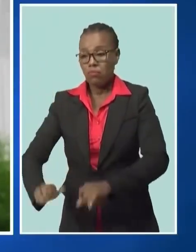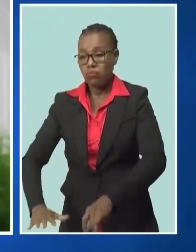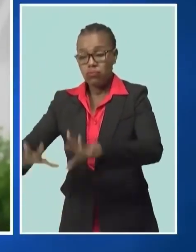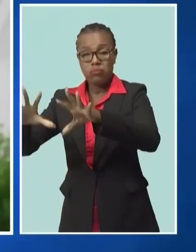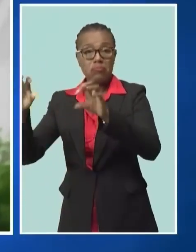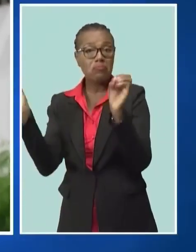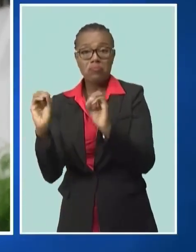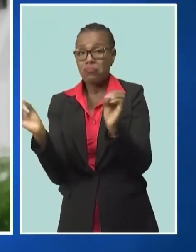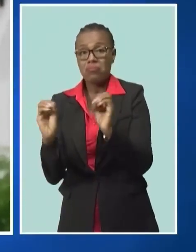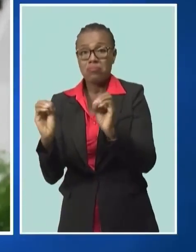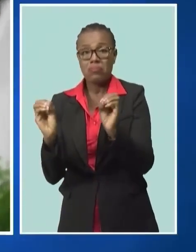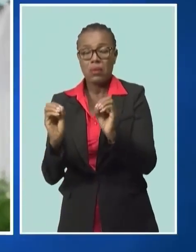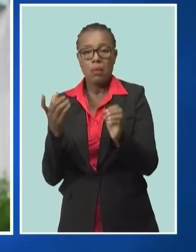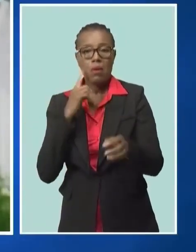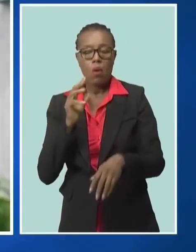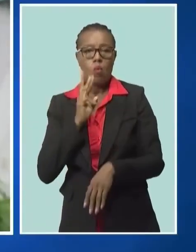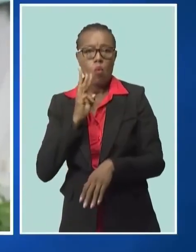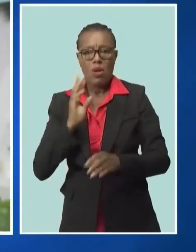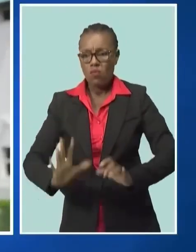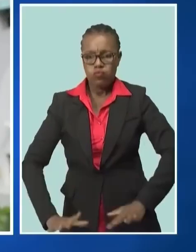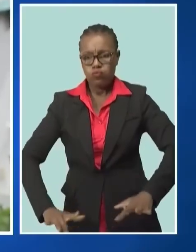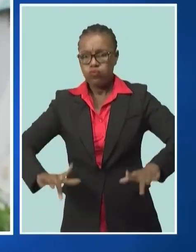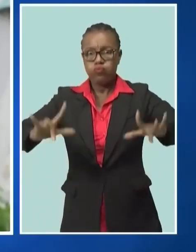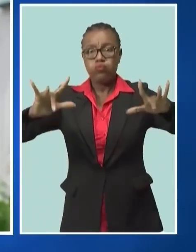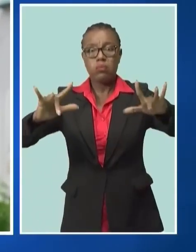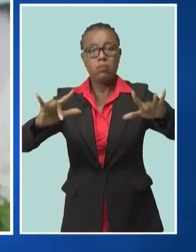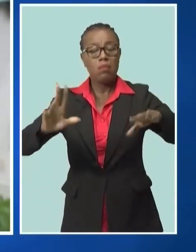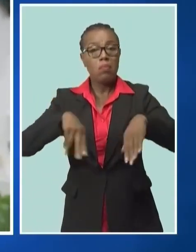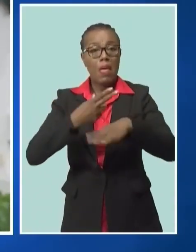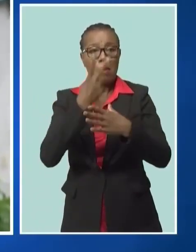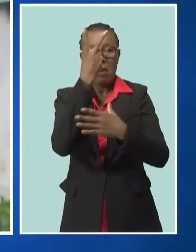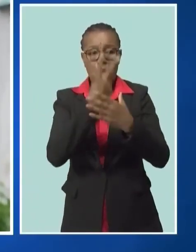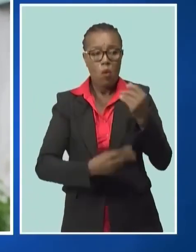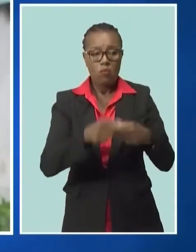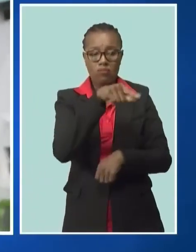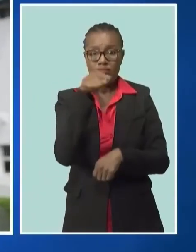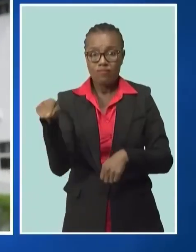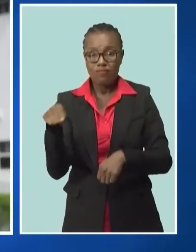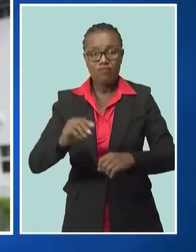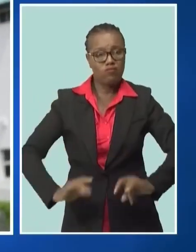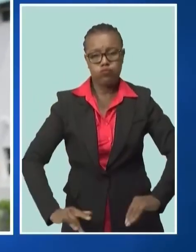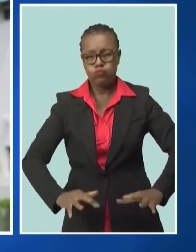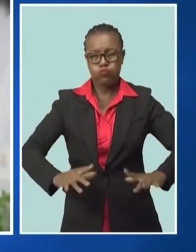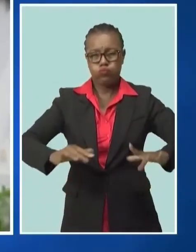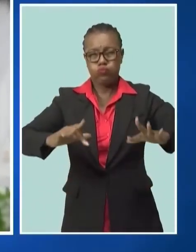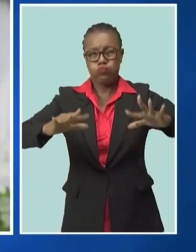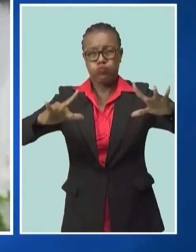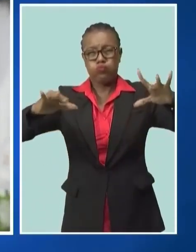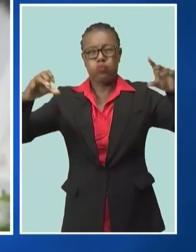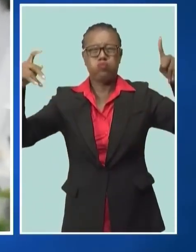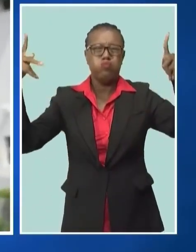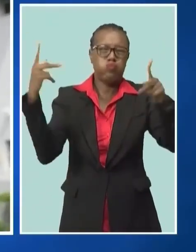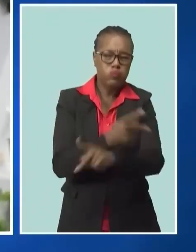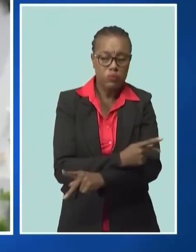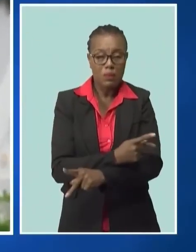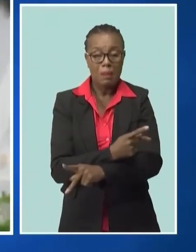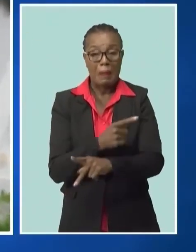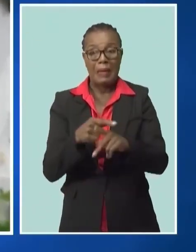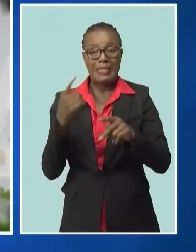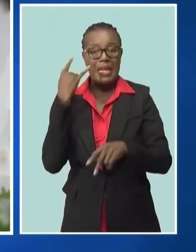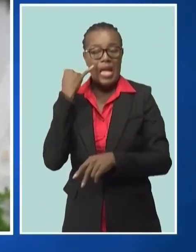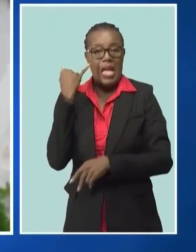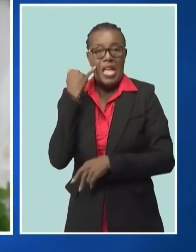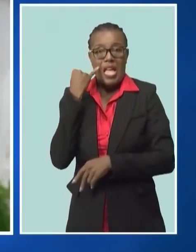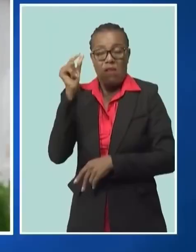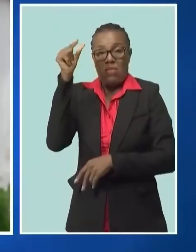yesterday, both of those areas would have flooded significantly. My fear is that if we had not,